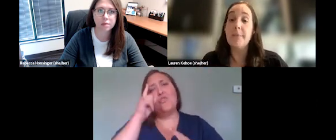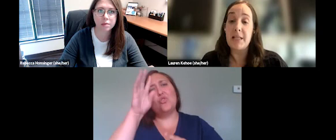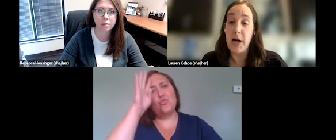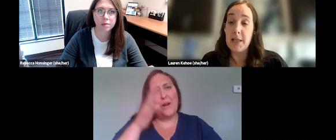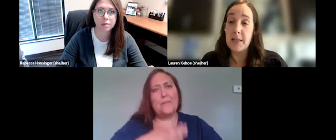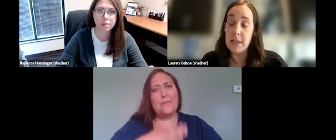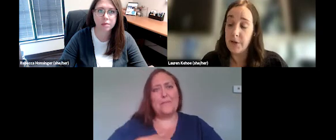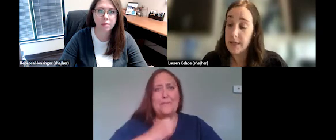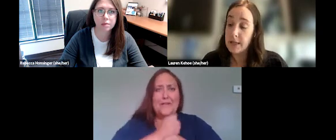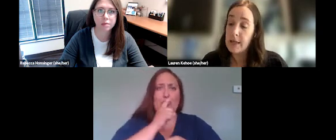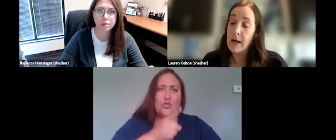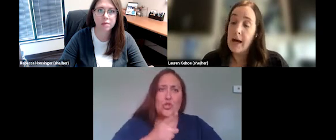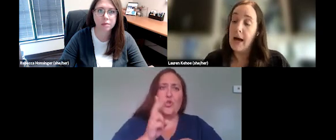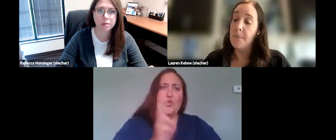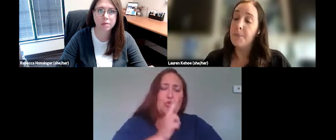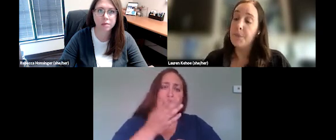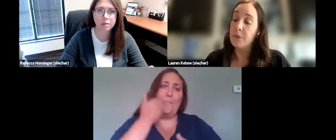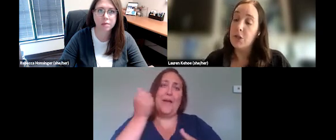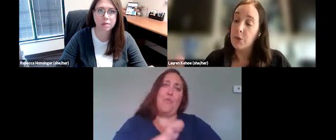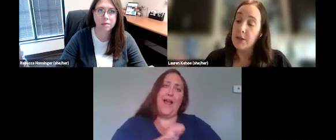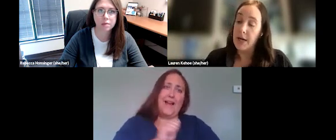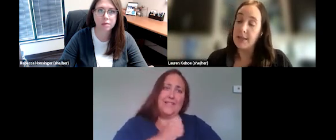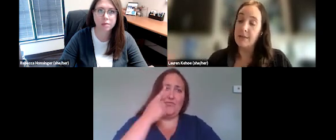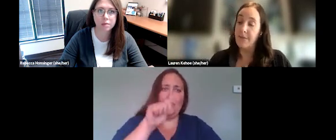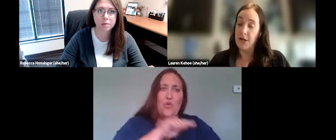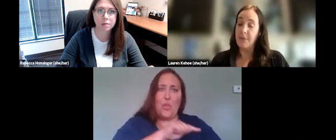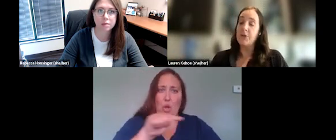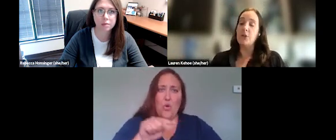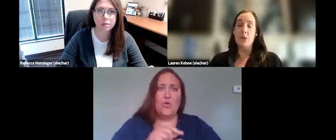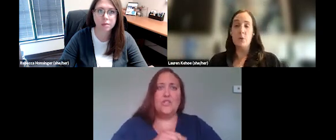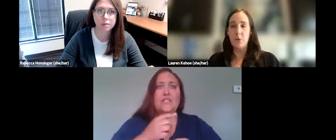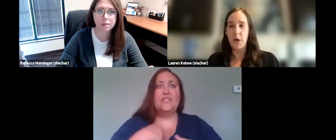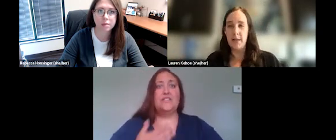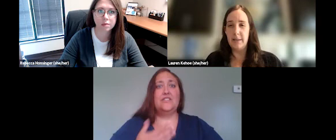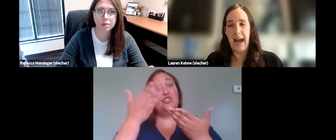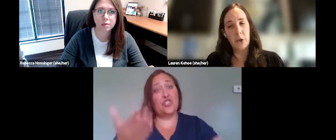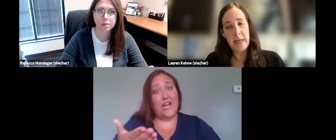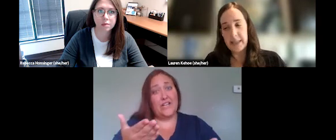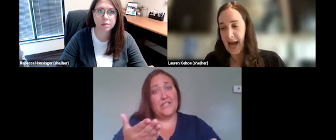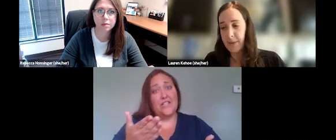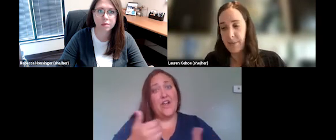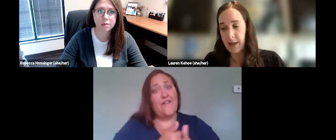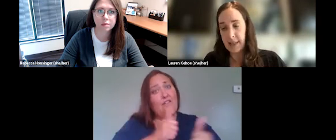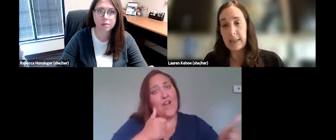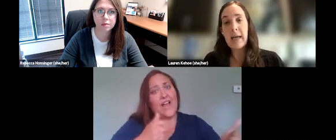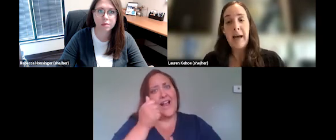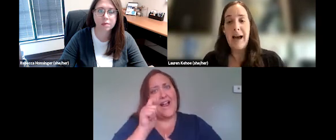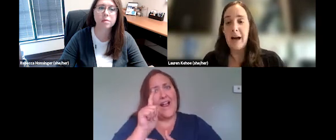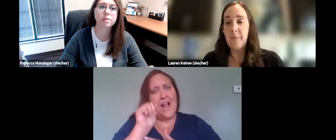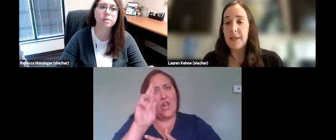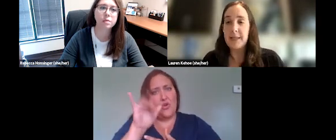were meeting best practices for these. And we do suggest the final milestone was to avoid gallery and tabbed